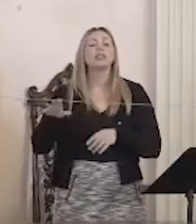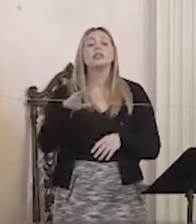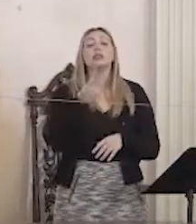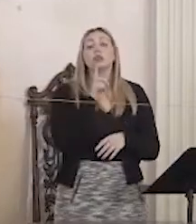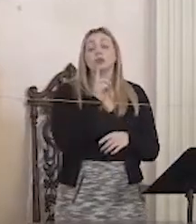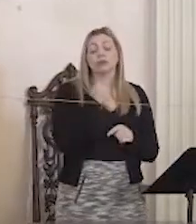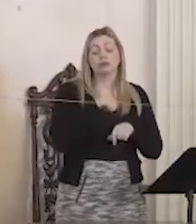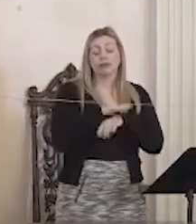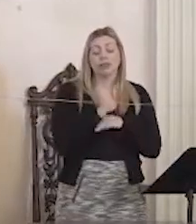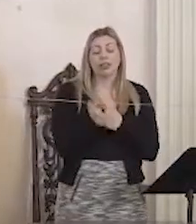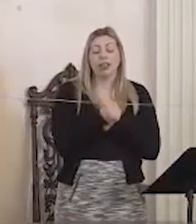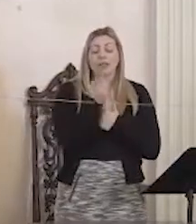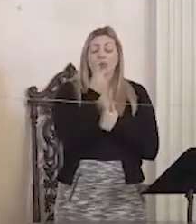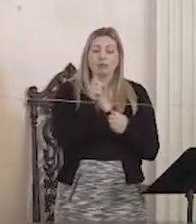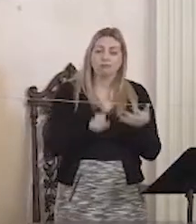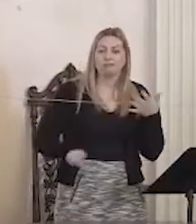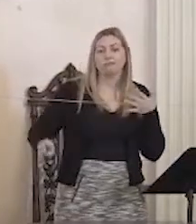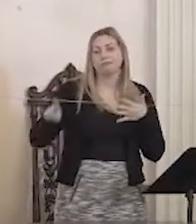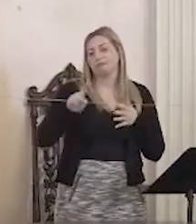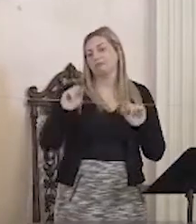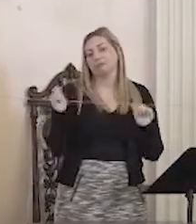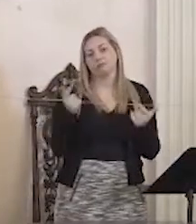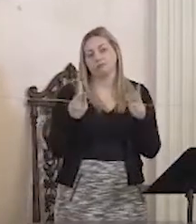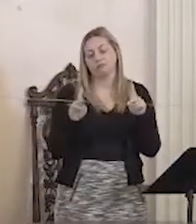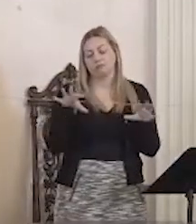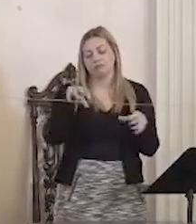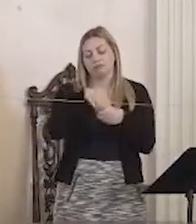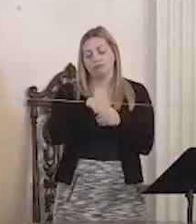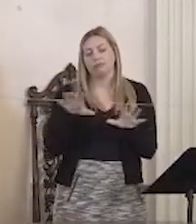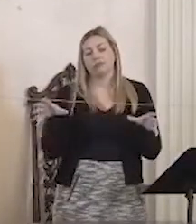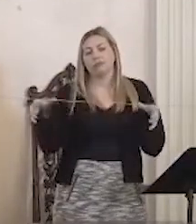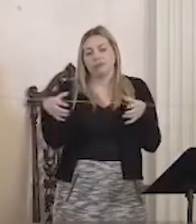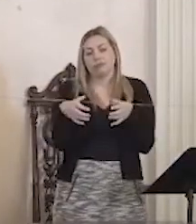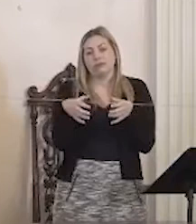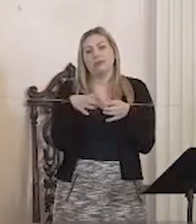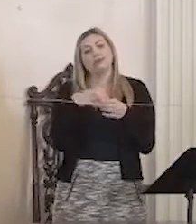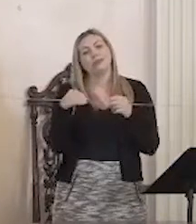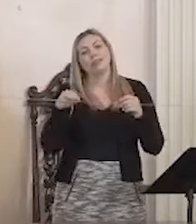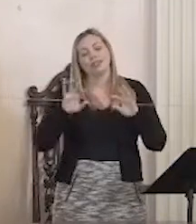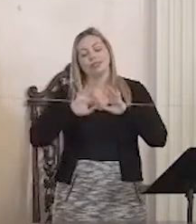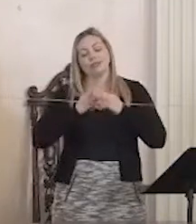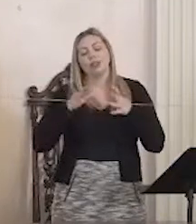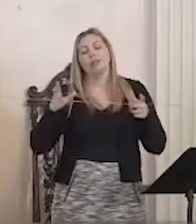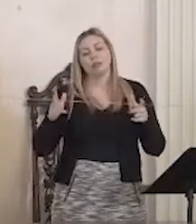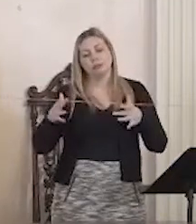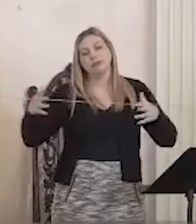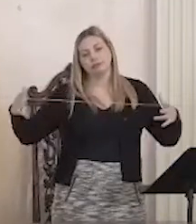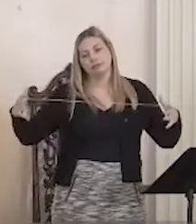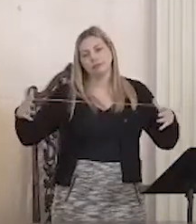her family, to Louise, and to all in their immediate and extended families.